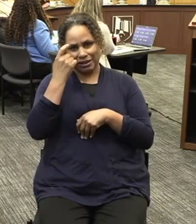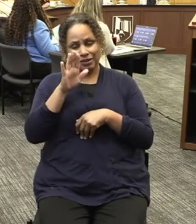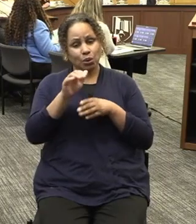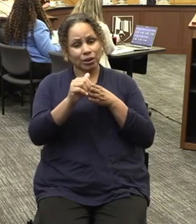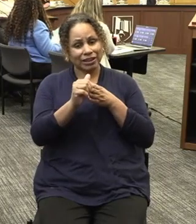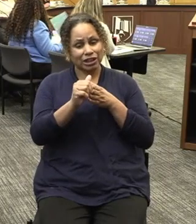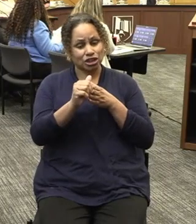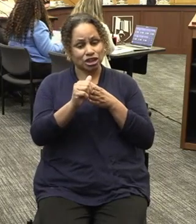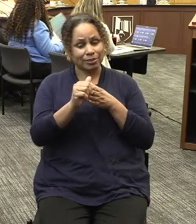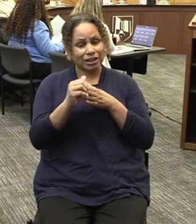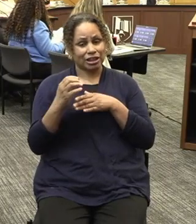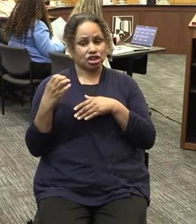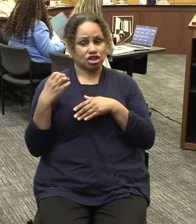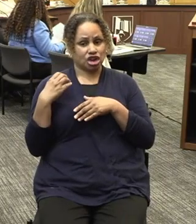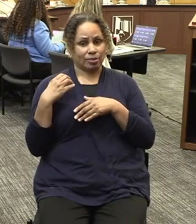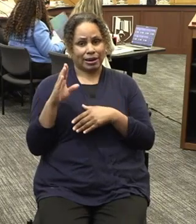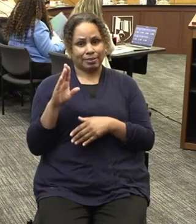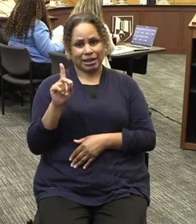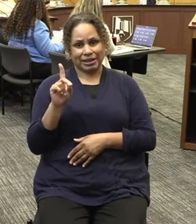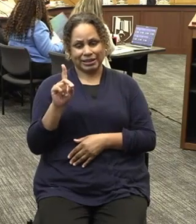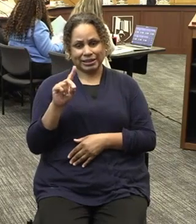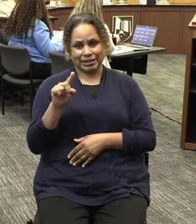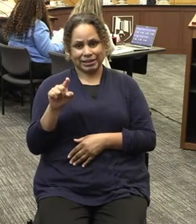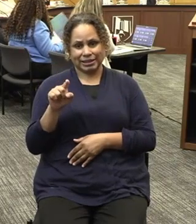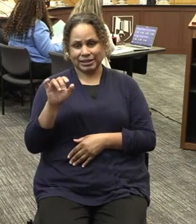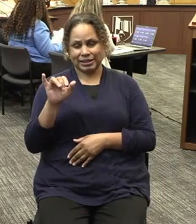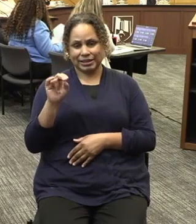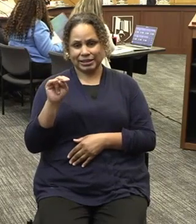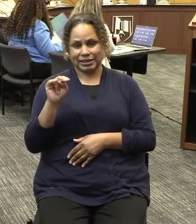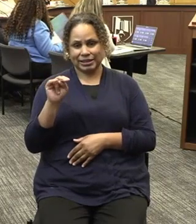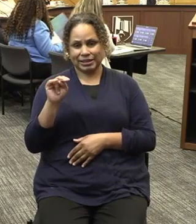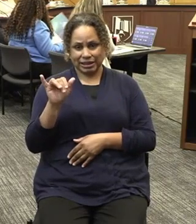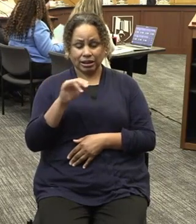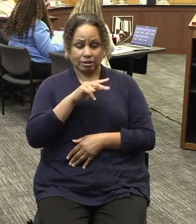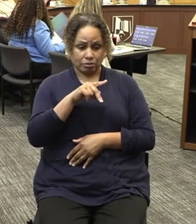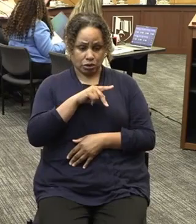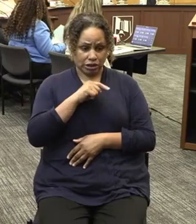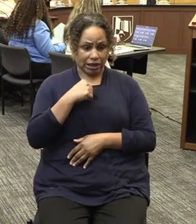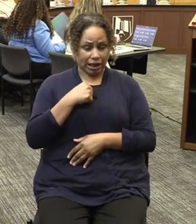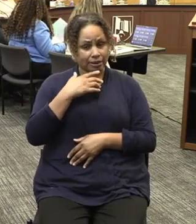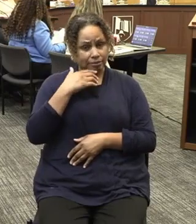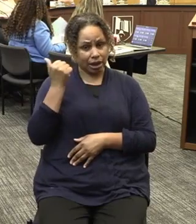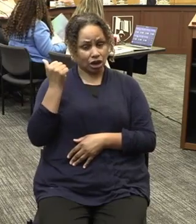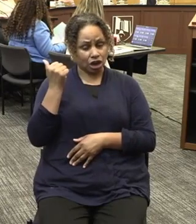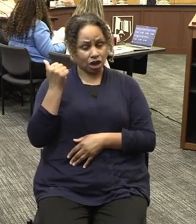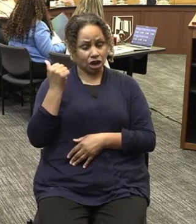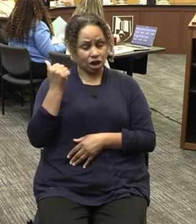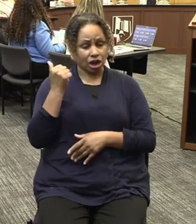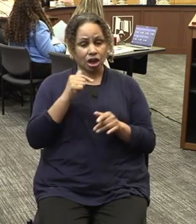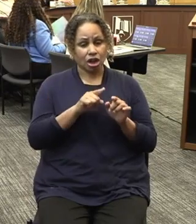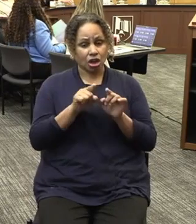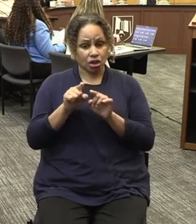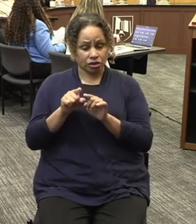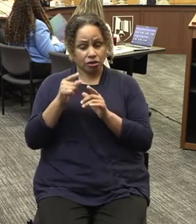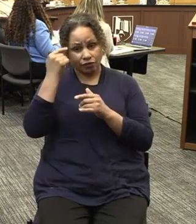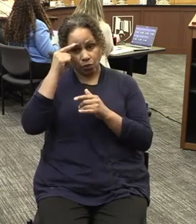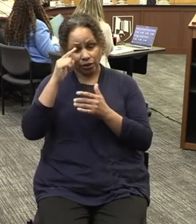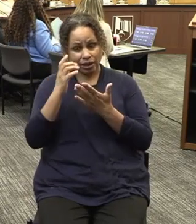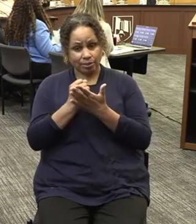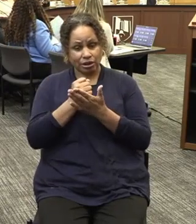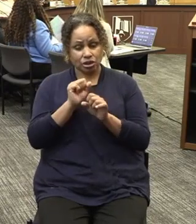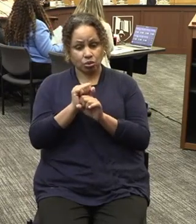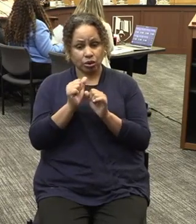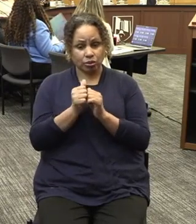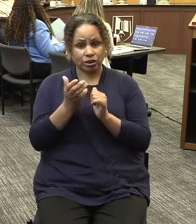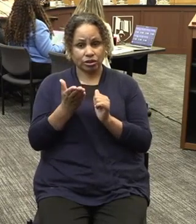I'm personally better also for the opportunity to have worked with you. So I want to wish you and your wife all